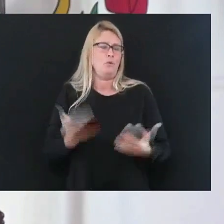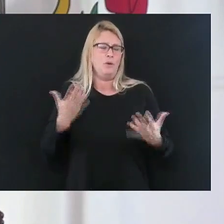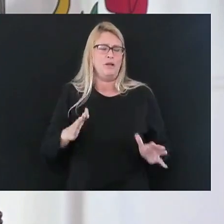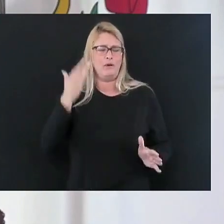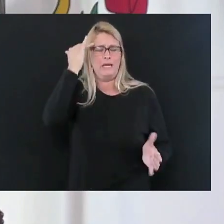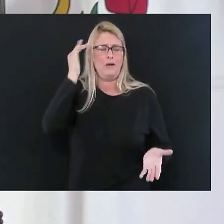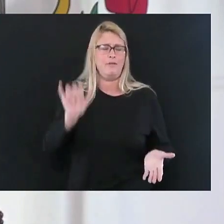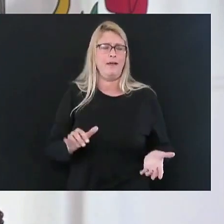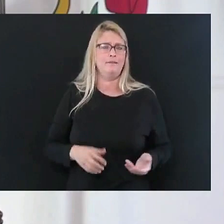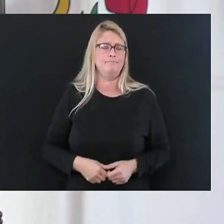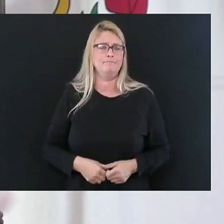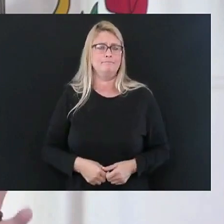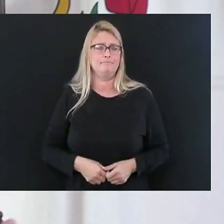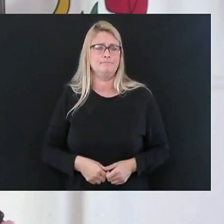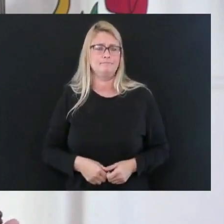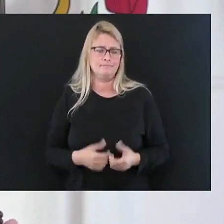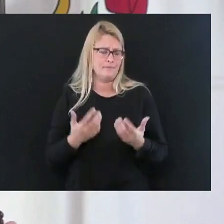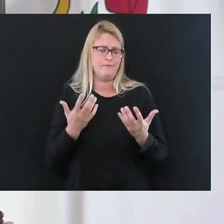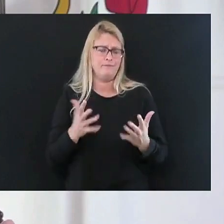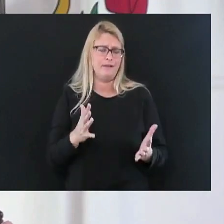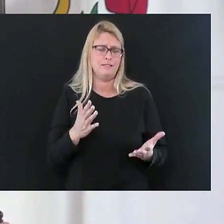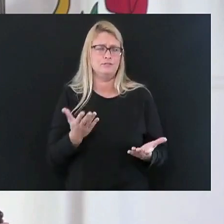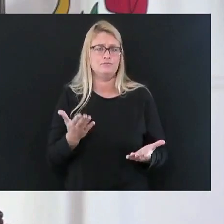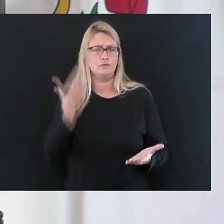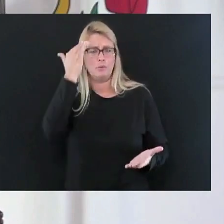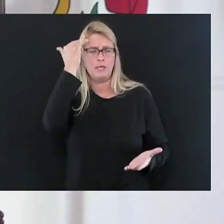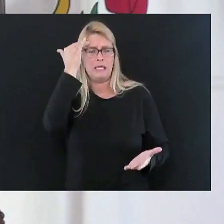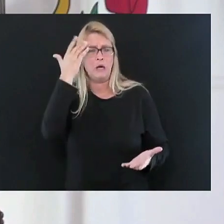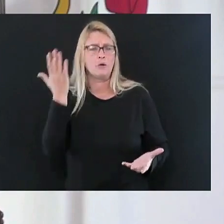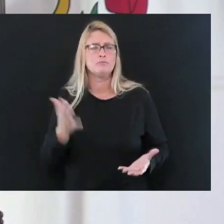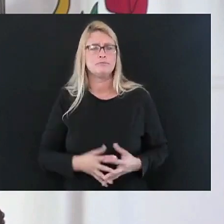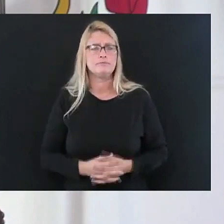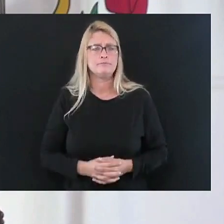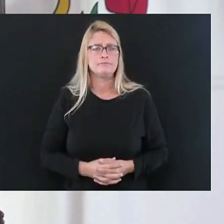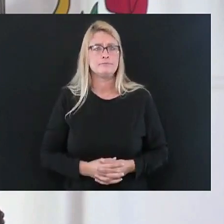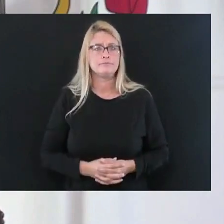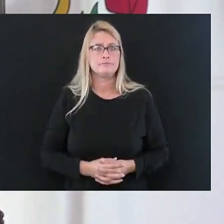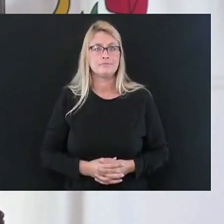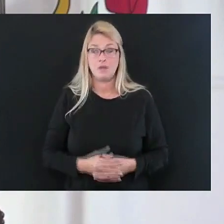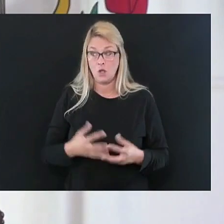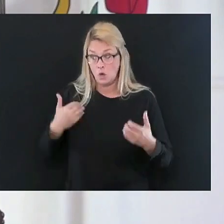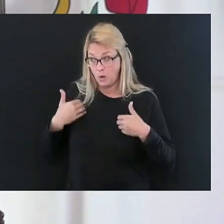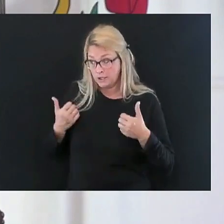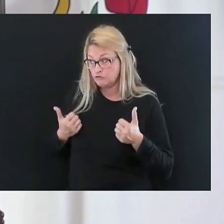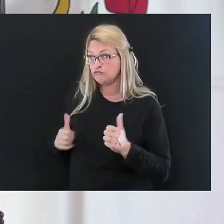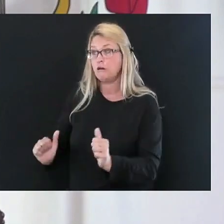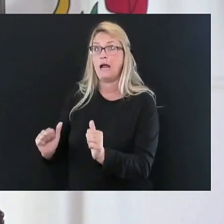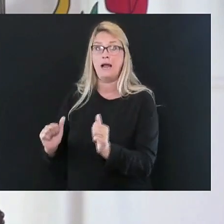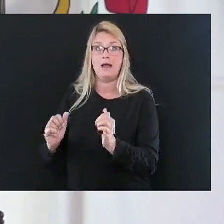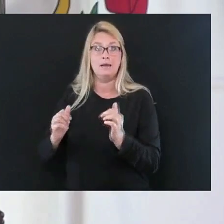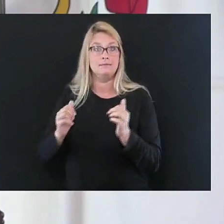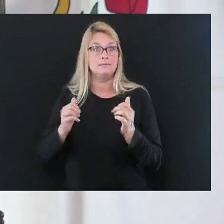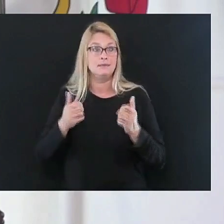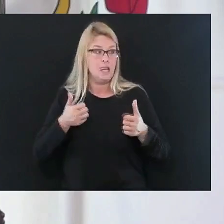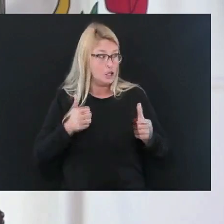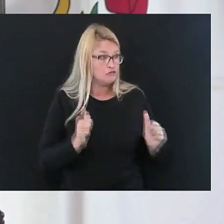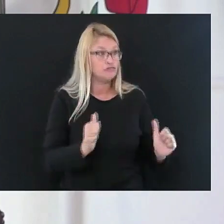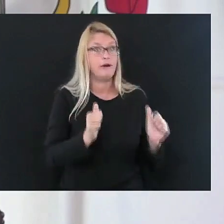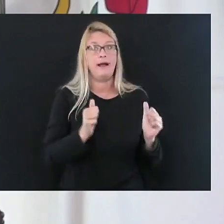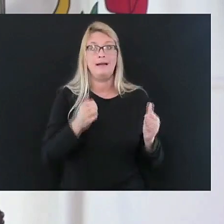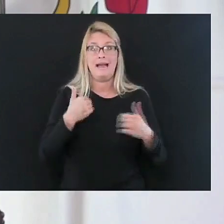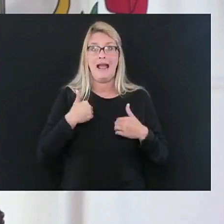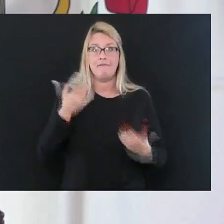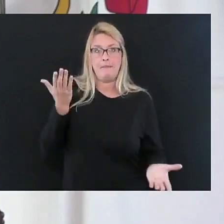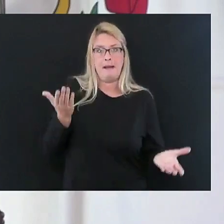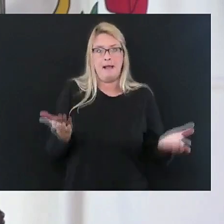mean, there's no point in anybody debating that. So we try. We try as hard as we possibly can to have that